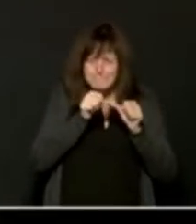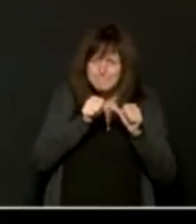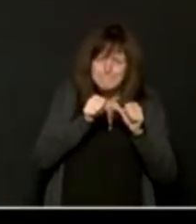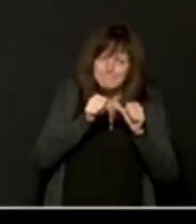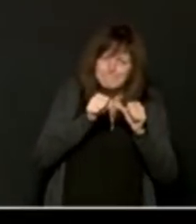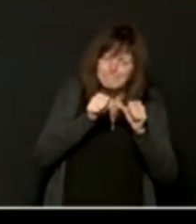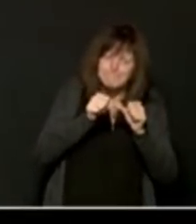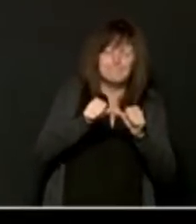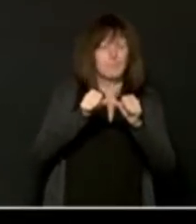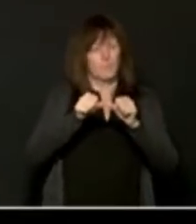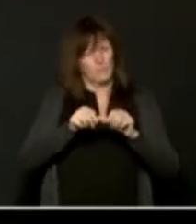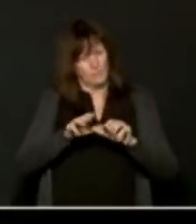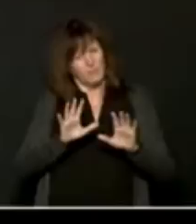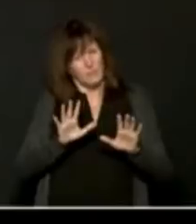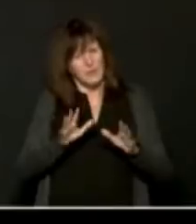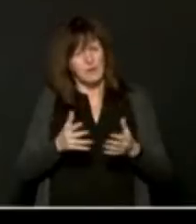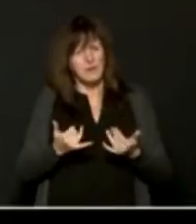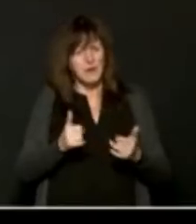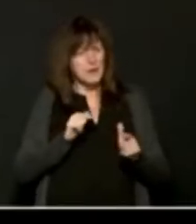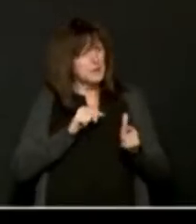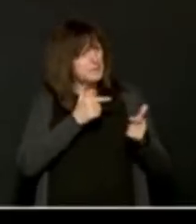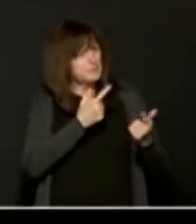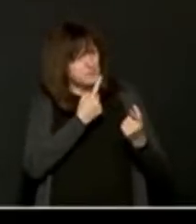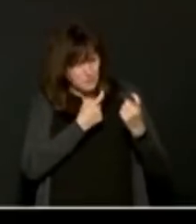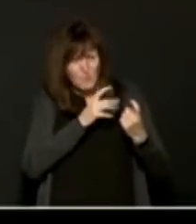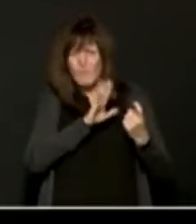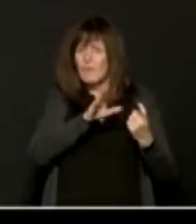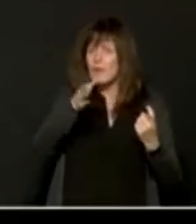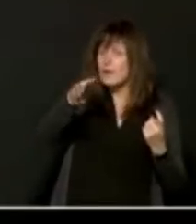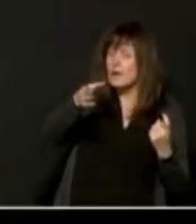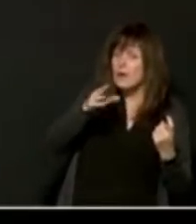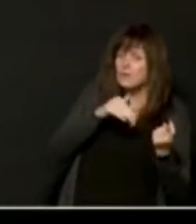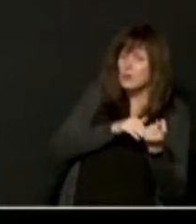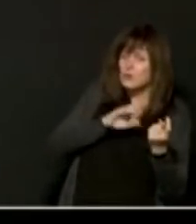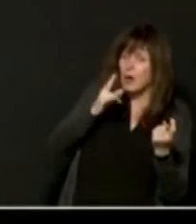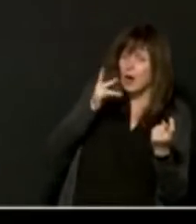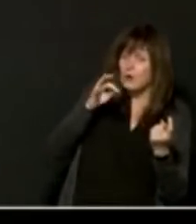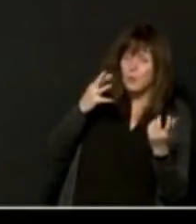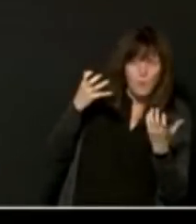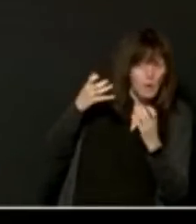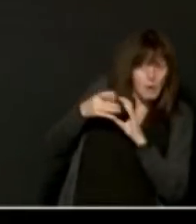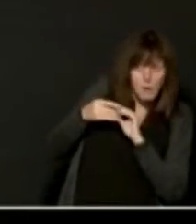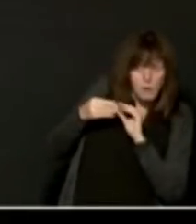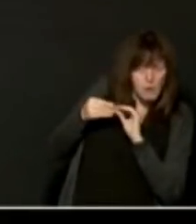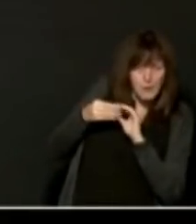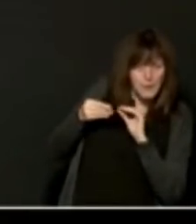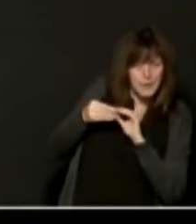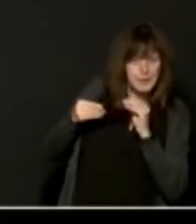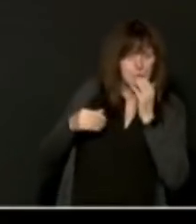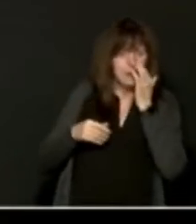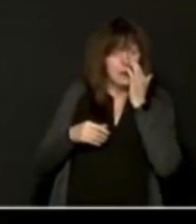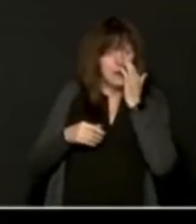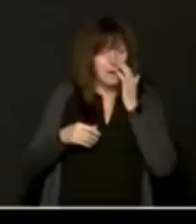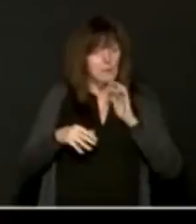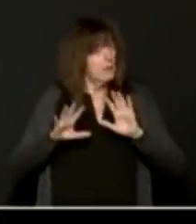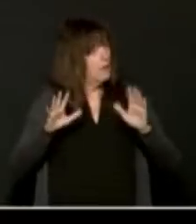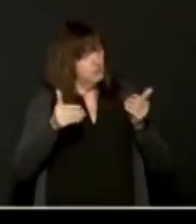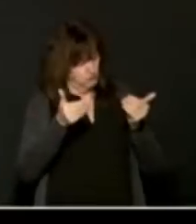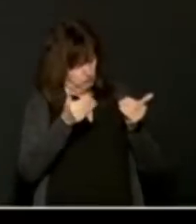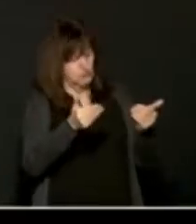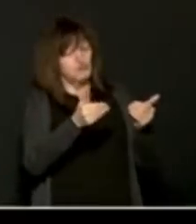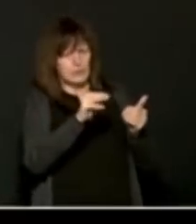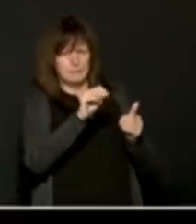unless Dr. Heyer has some comments. We'll go to the phone lines. Just a reminder, one question, one follow-up. Over to the first